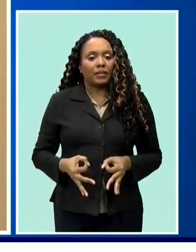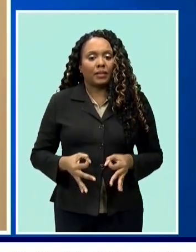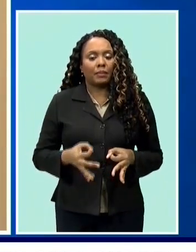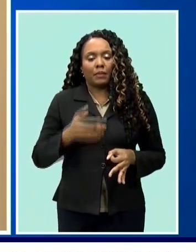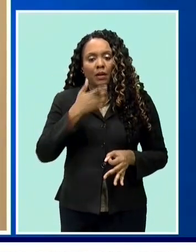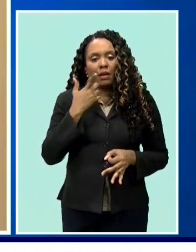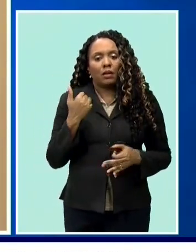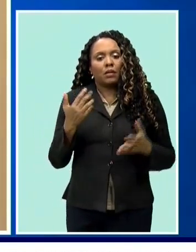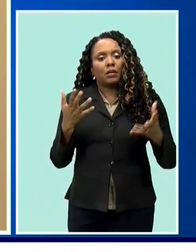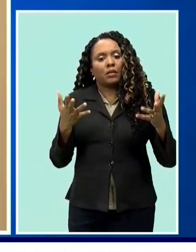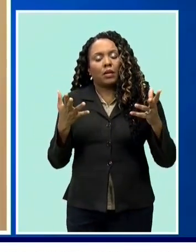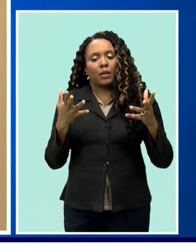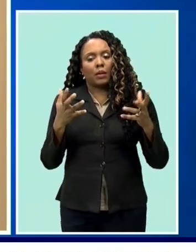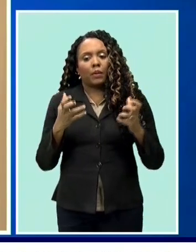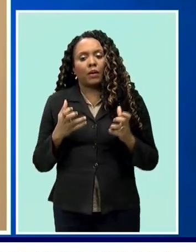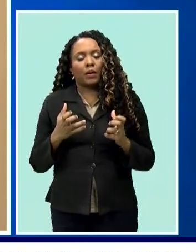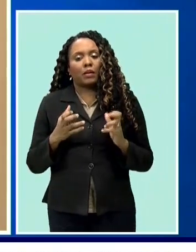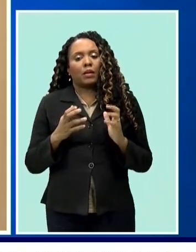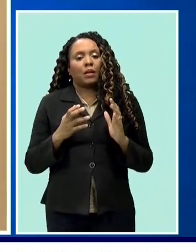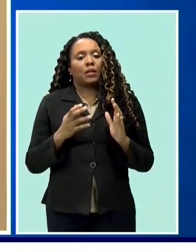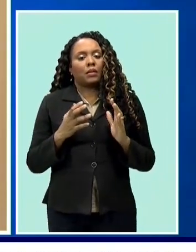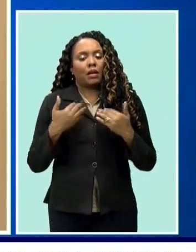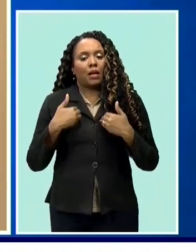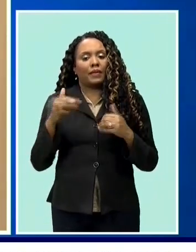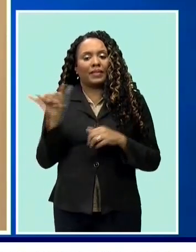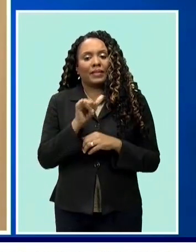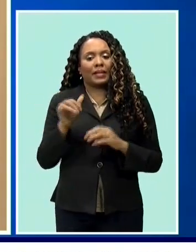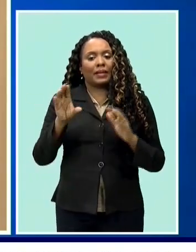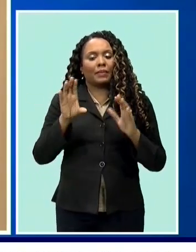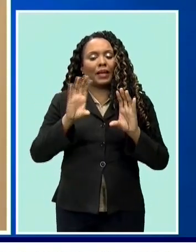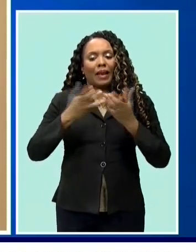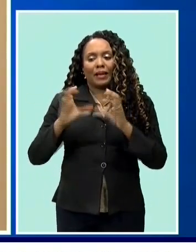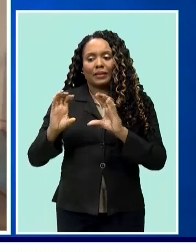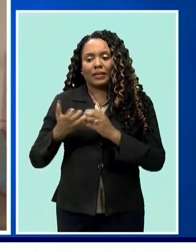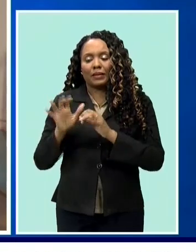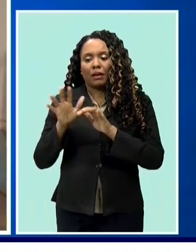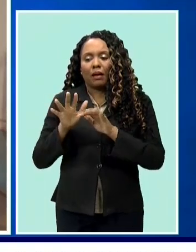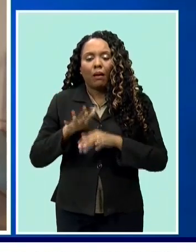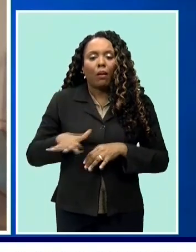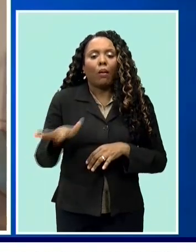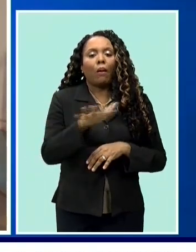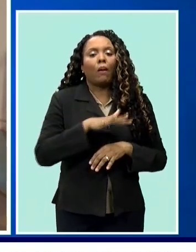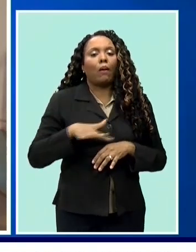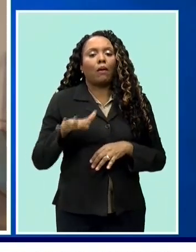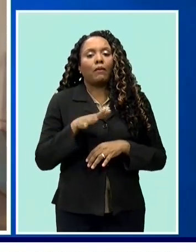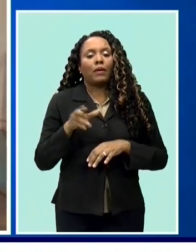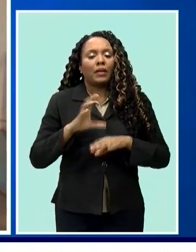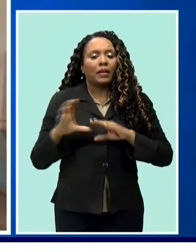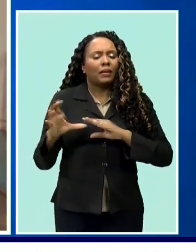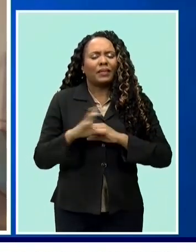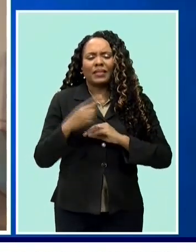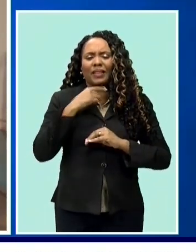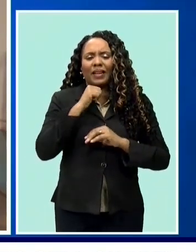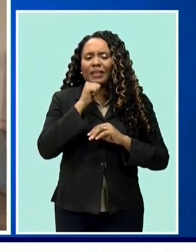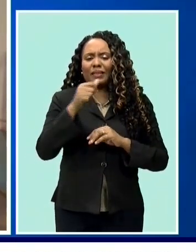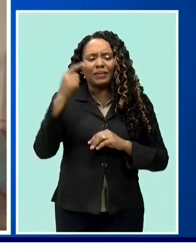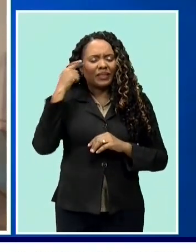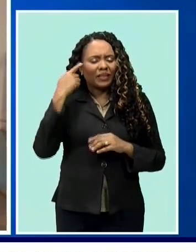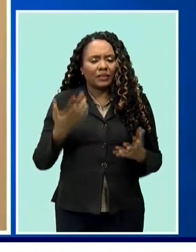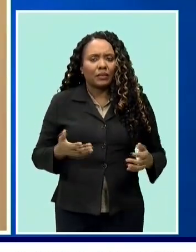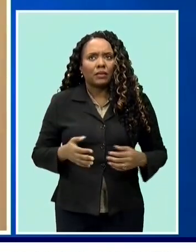duplicate faculties across its 3 main campuses, a practice he believes does not make sense financially. The whole concept